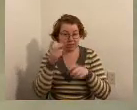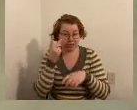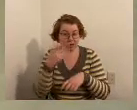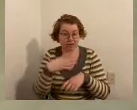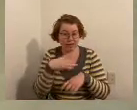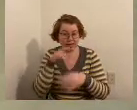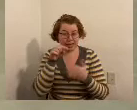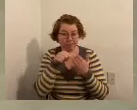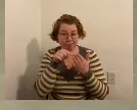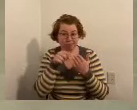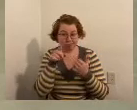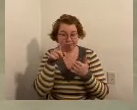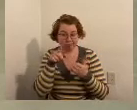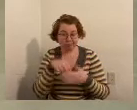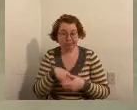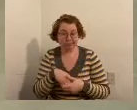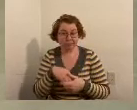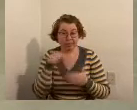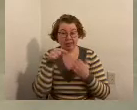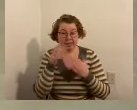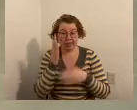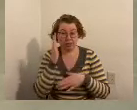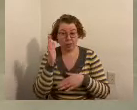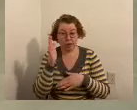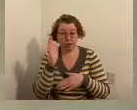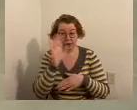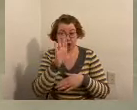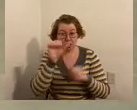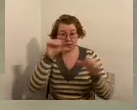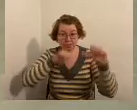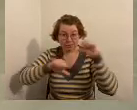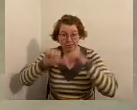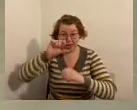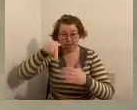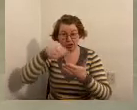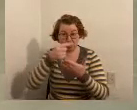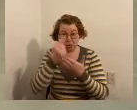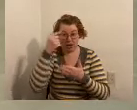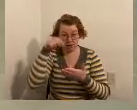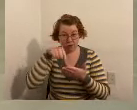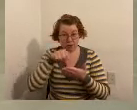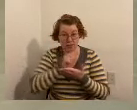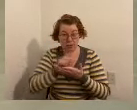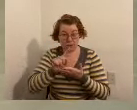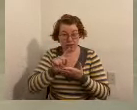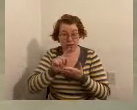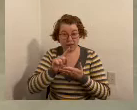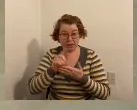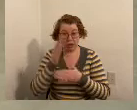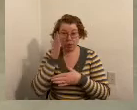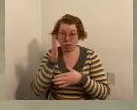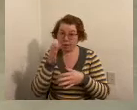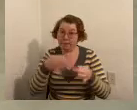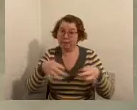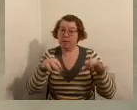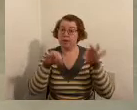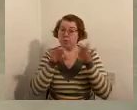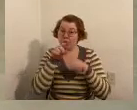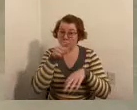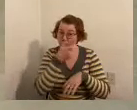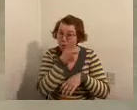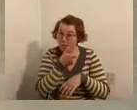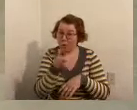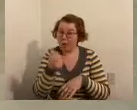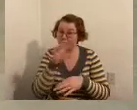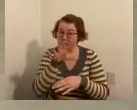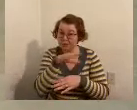little bit like this. And this will be your science grade for this week. So it's going to be important that you watch this